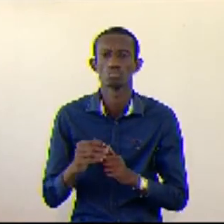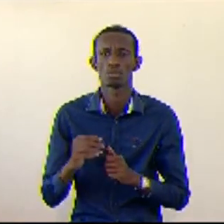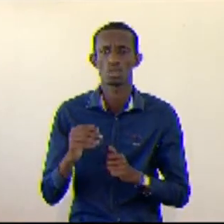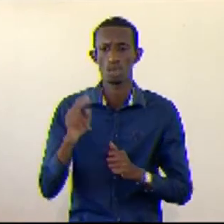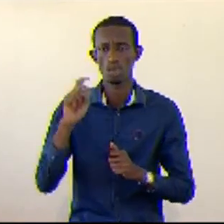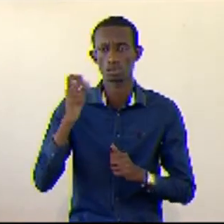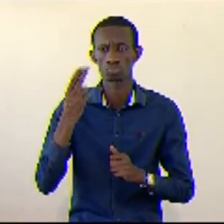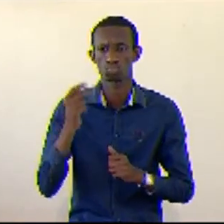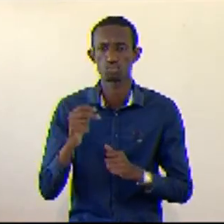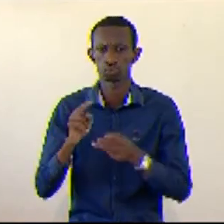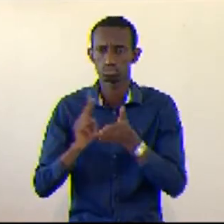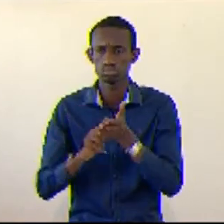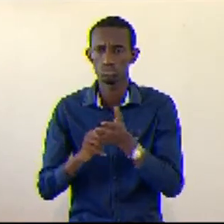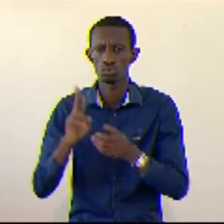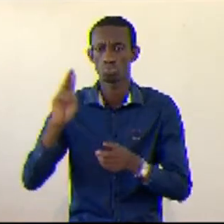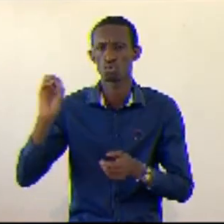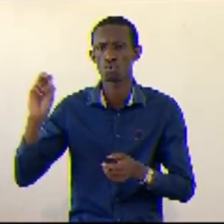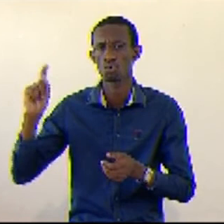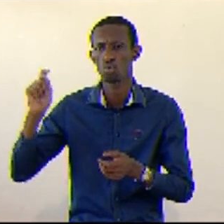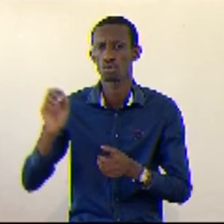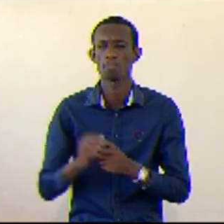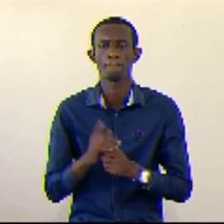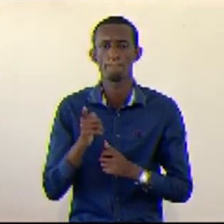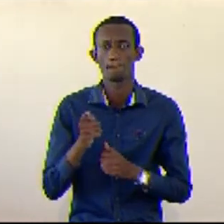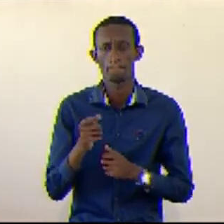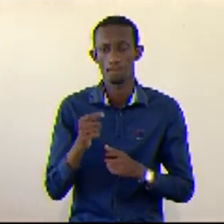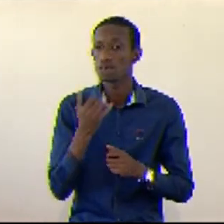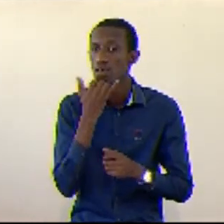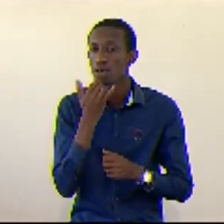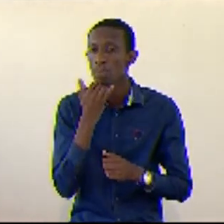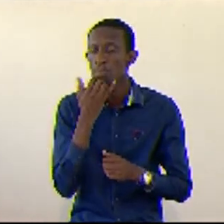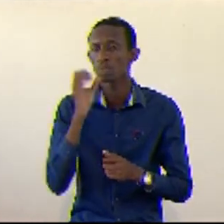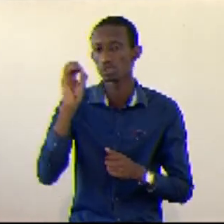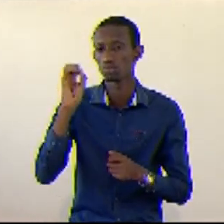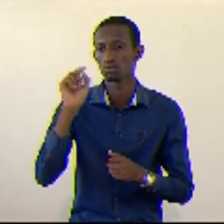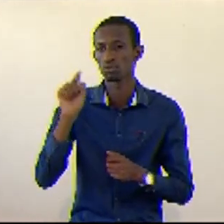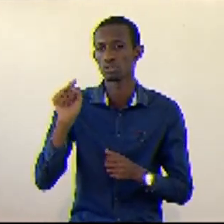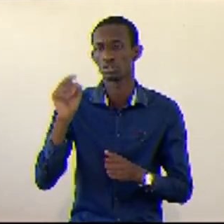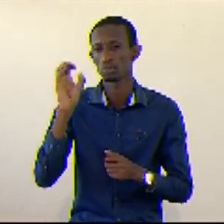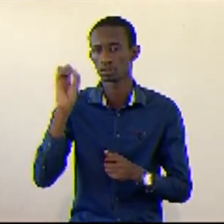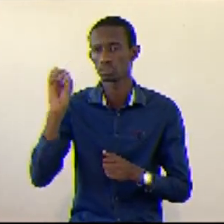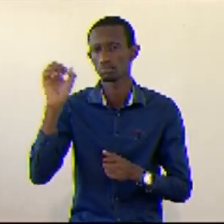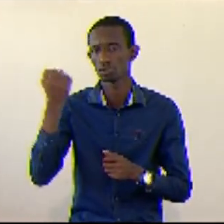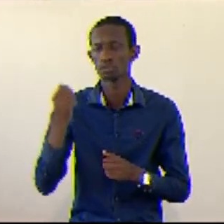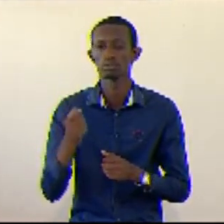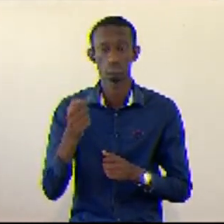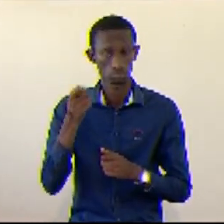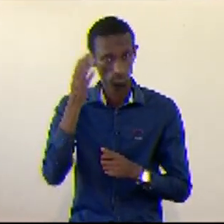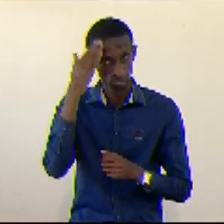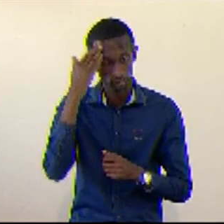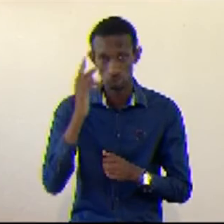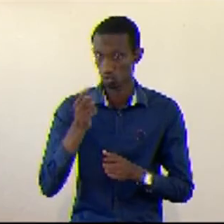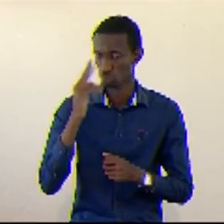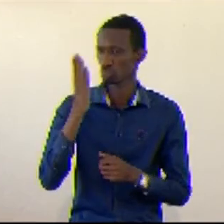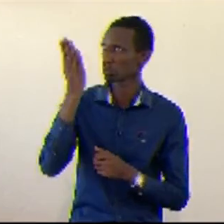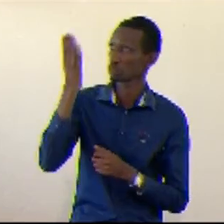equation with a possible error of 0.05, correct 4 decimal places. Of course, the answer is there, but you are going to find it.